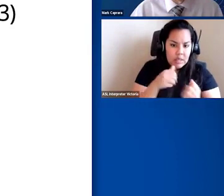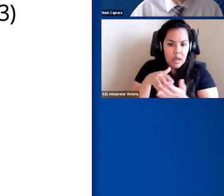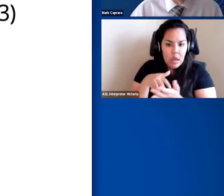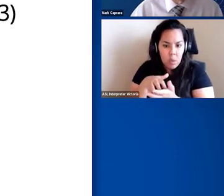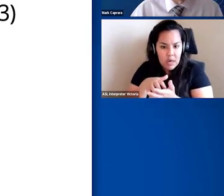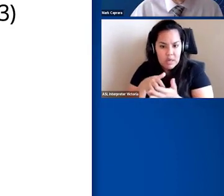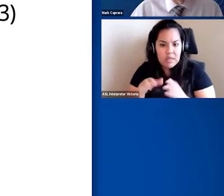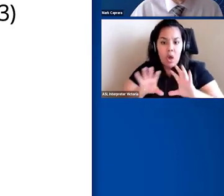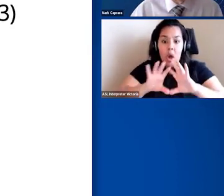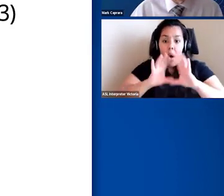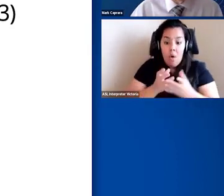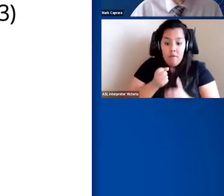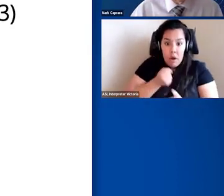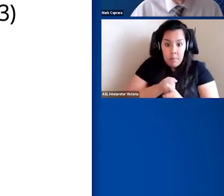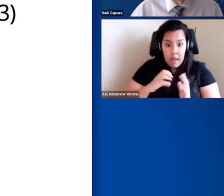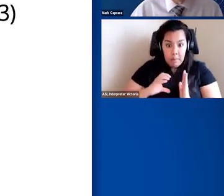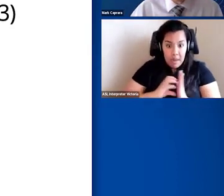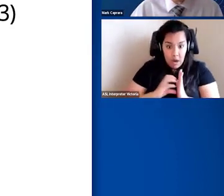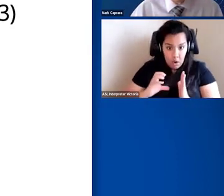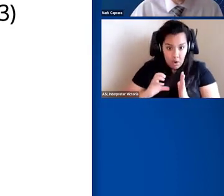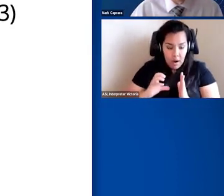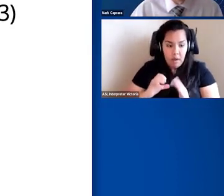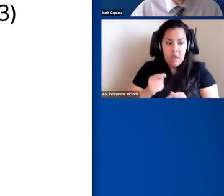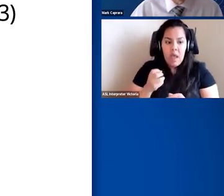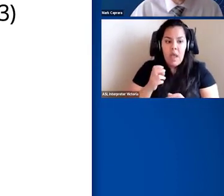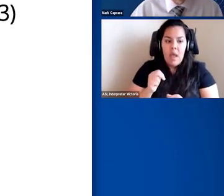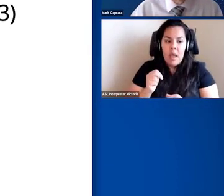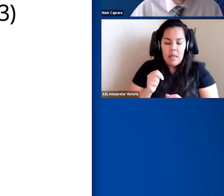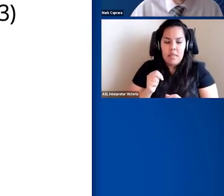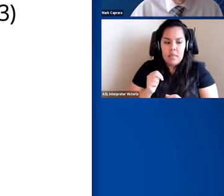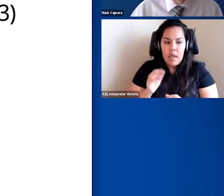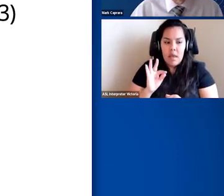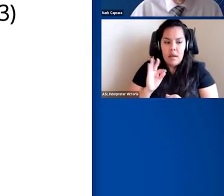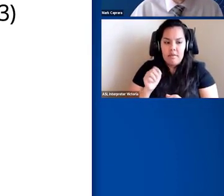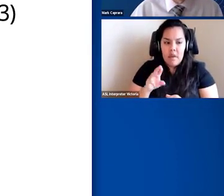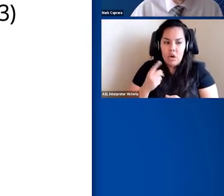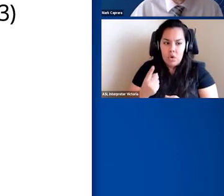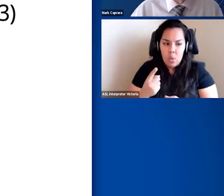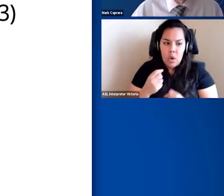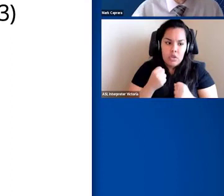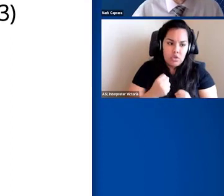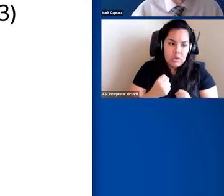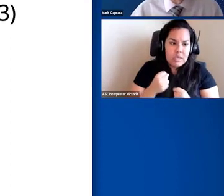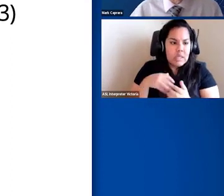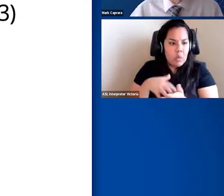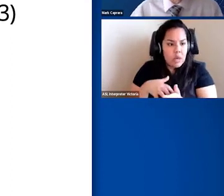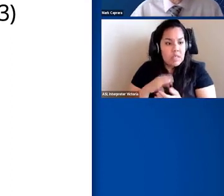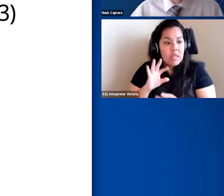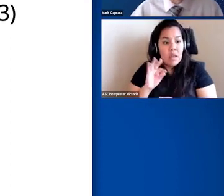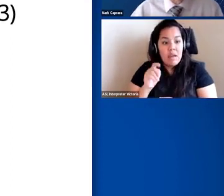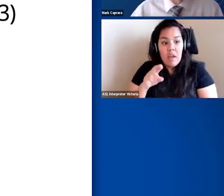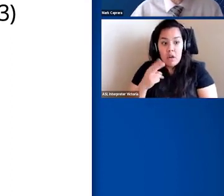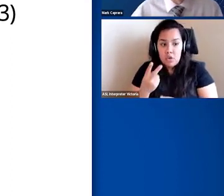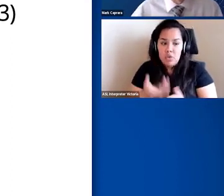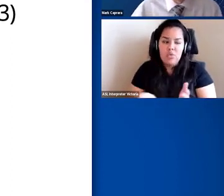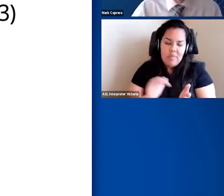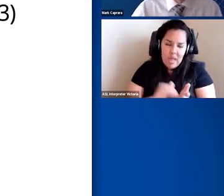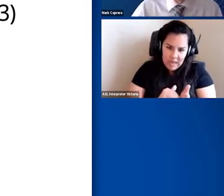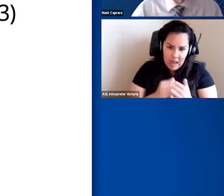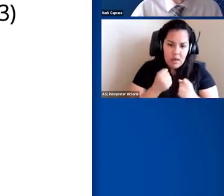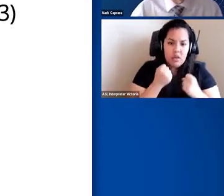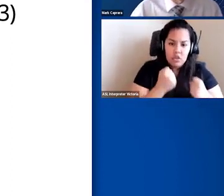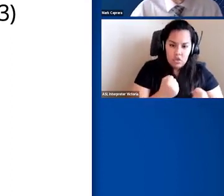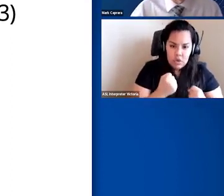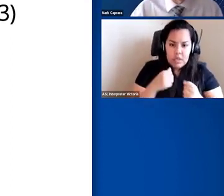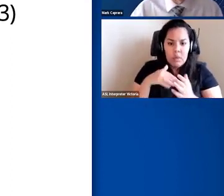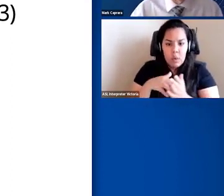impact paragraph, and then Factor 1, strengths and weaknesses. Factor 2, again, strengths and weaknesses. And